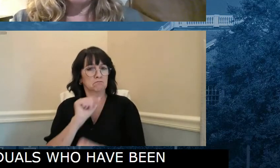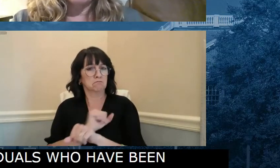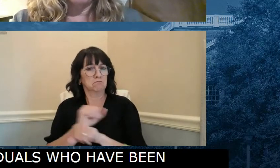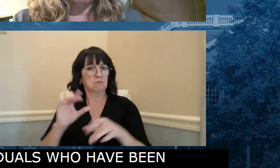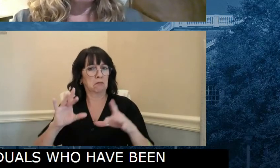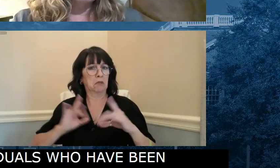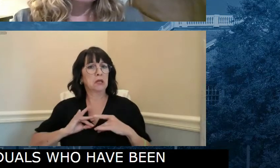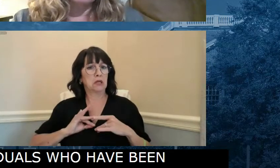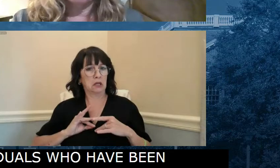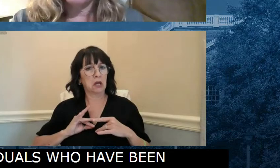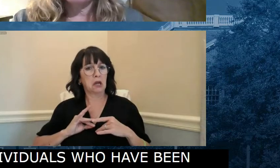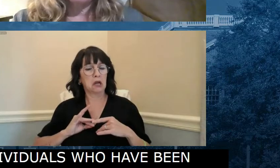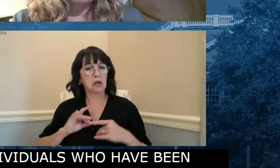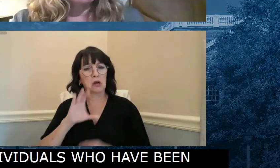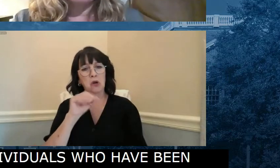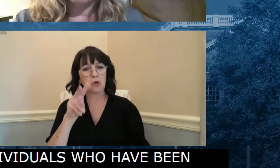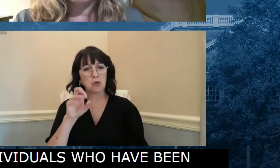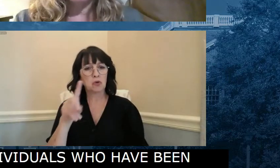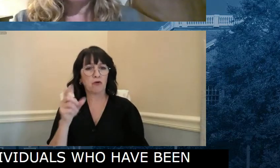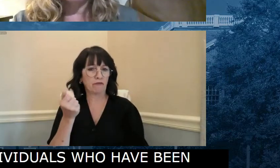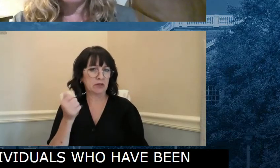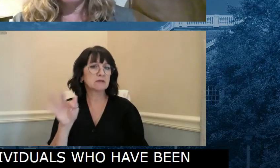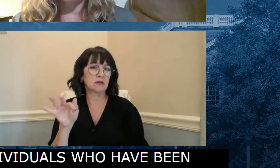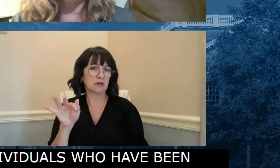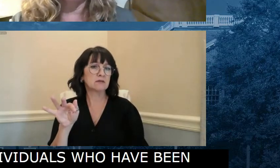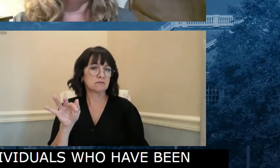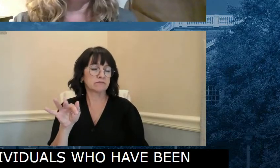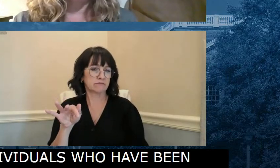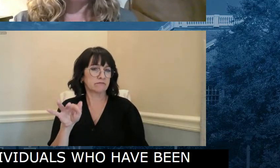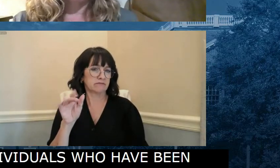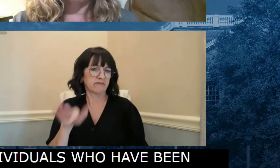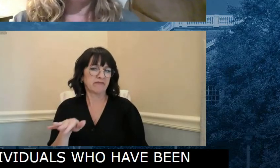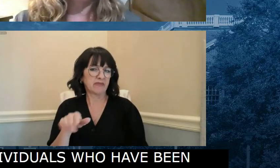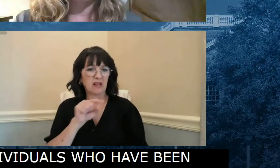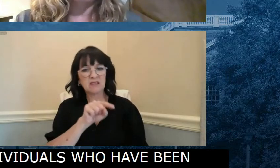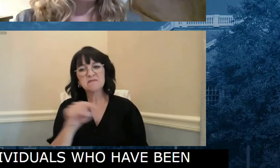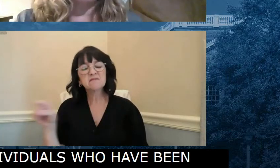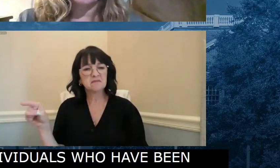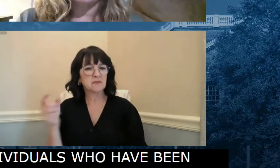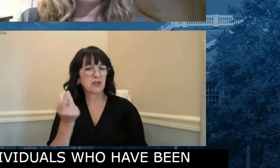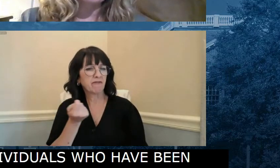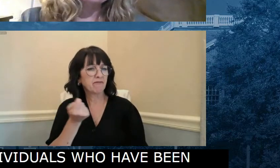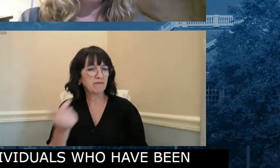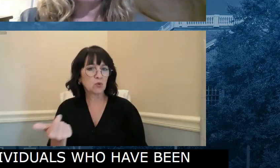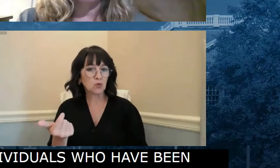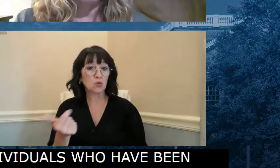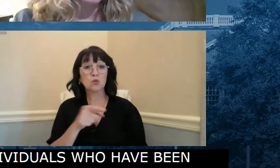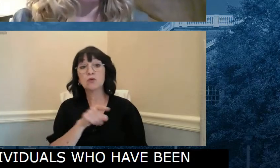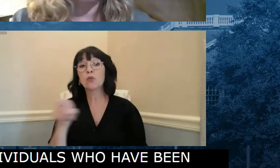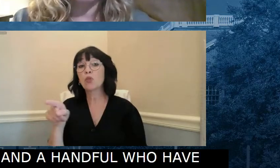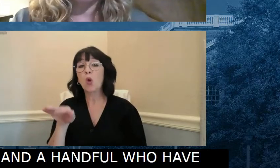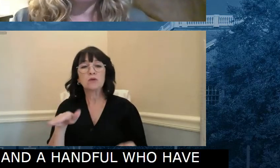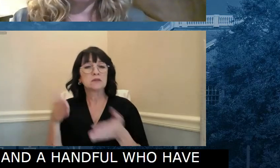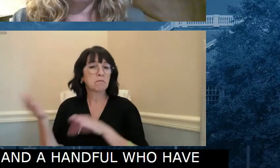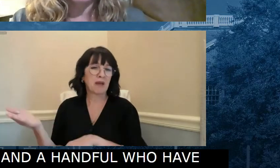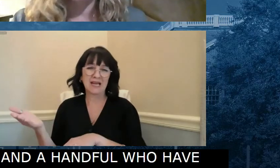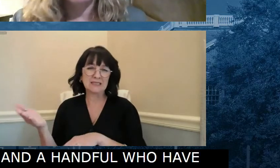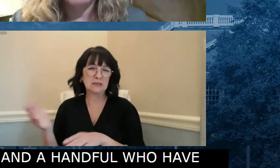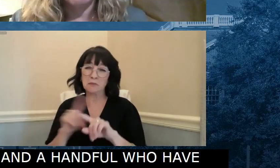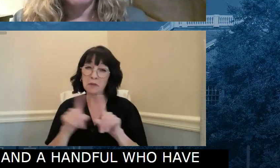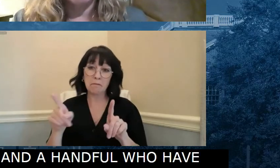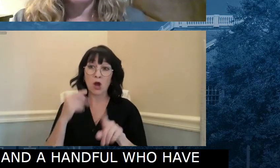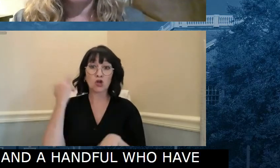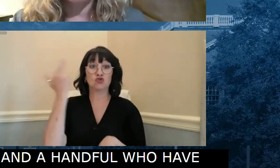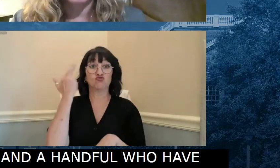and a handful who have passed away, and we don't even know if they've passed